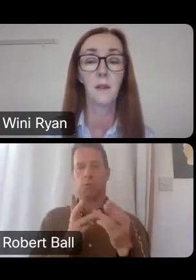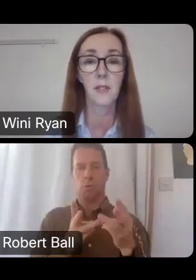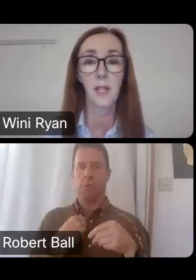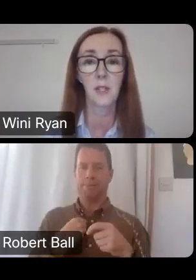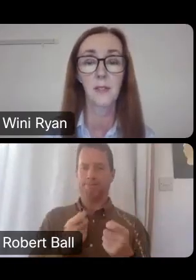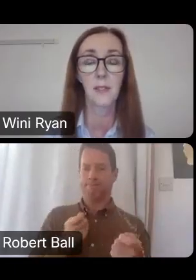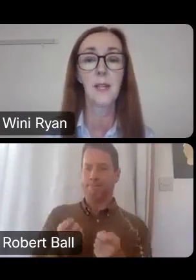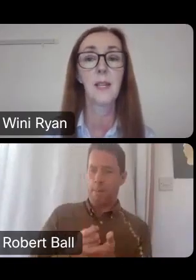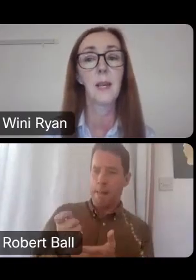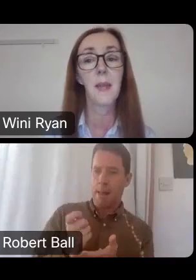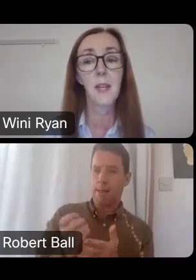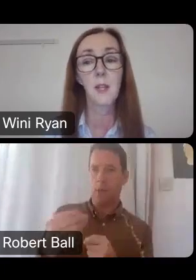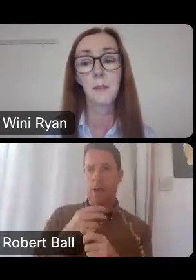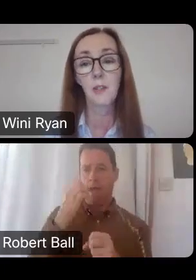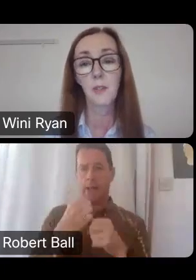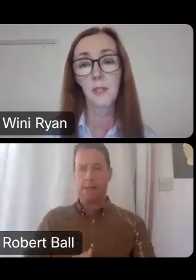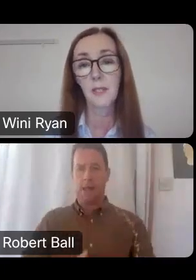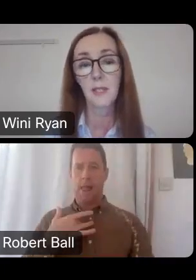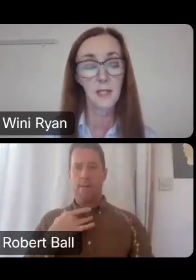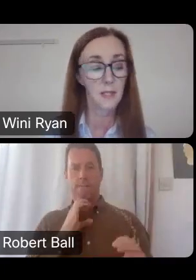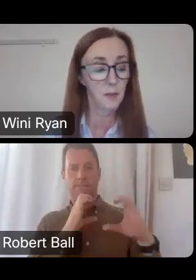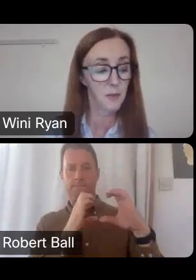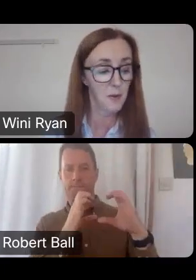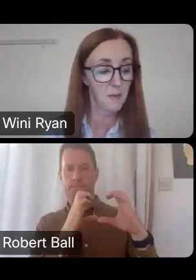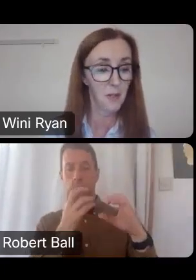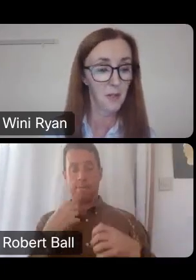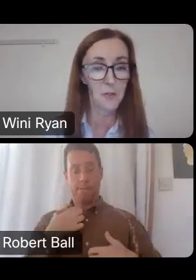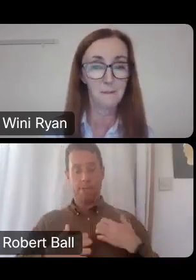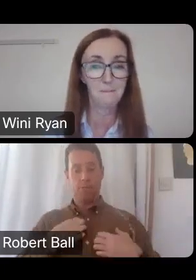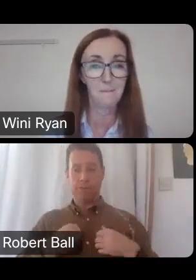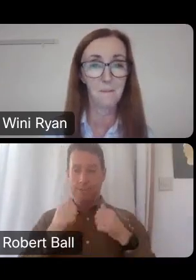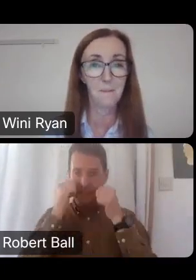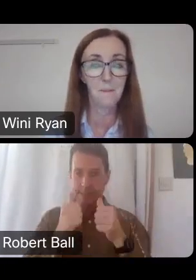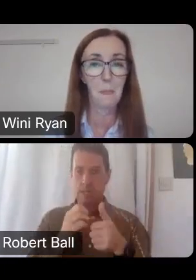life conversations, then you might be interested in attending those other modules.